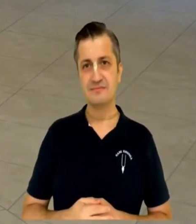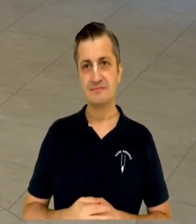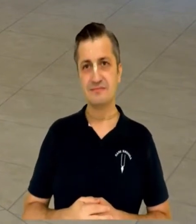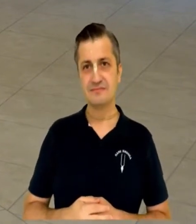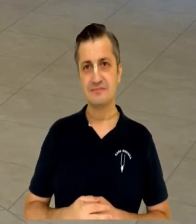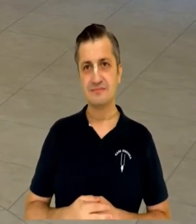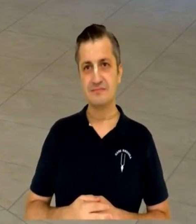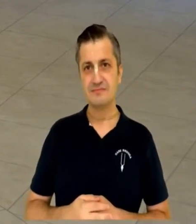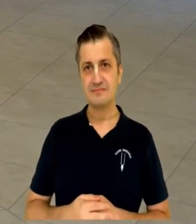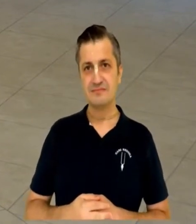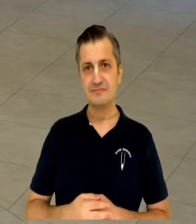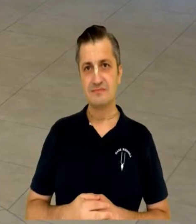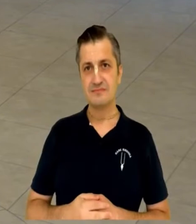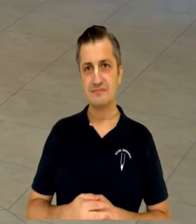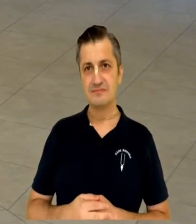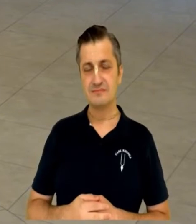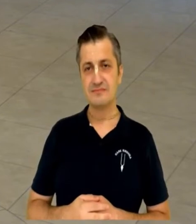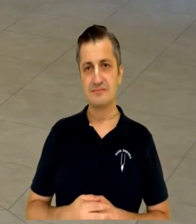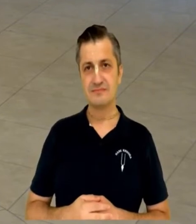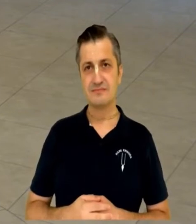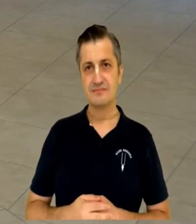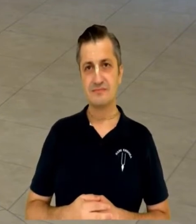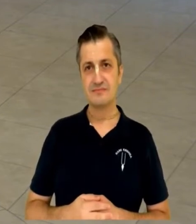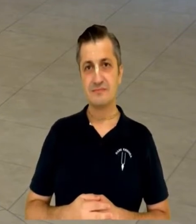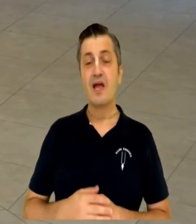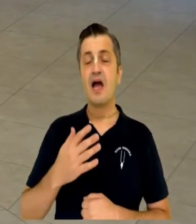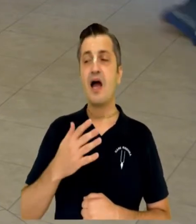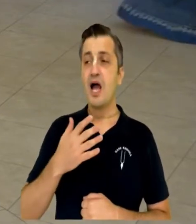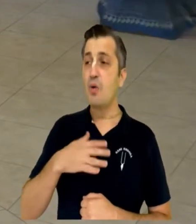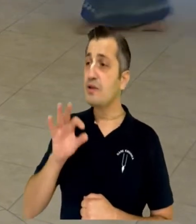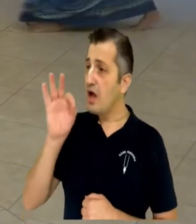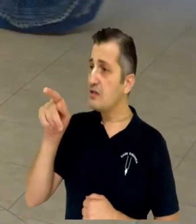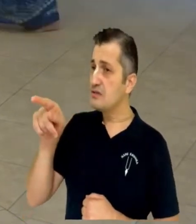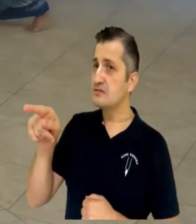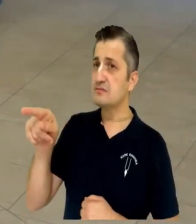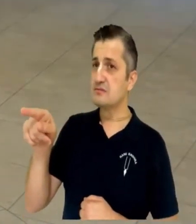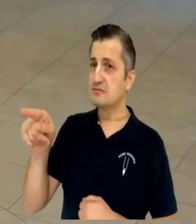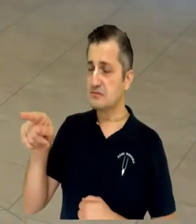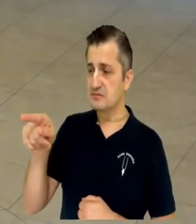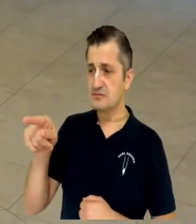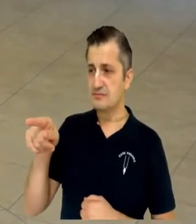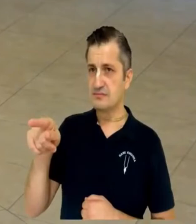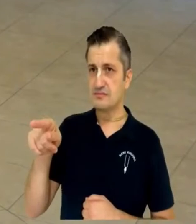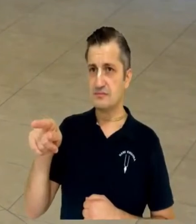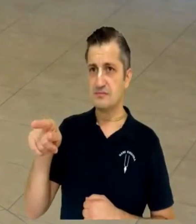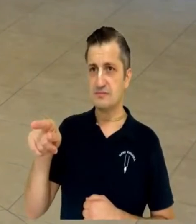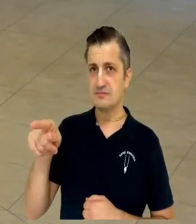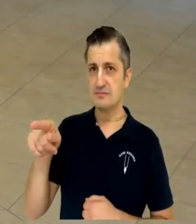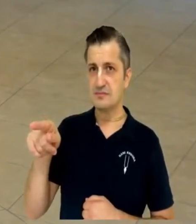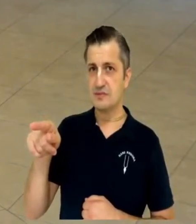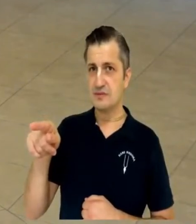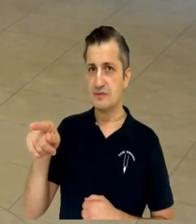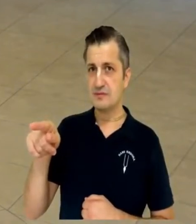closer. So I was just going to ask, there was one specific part.